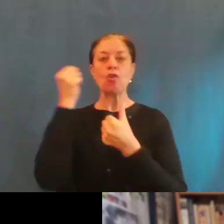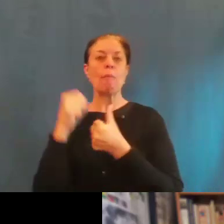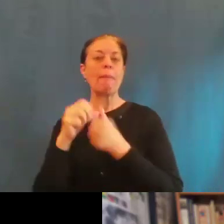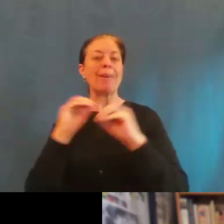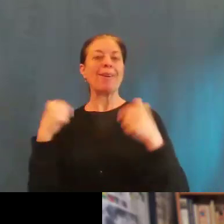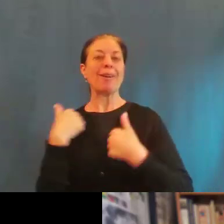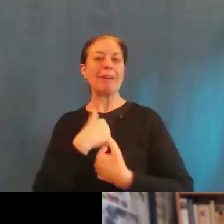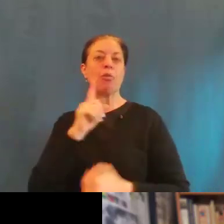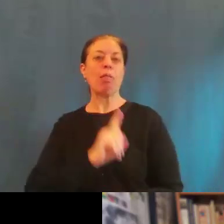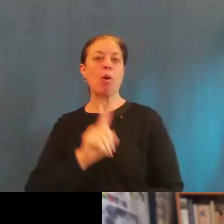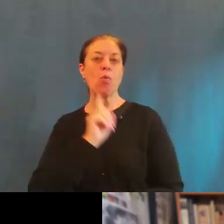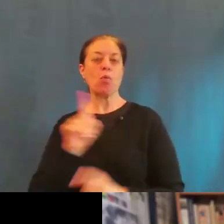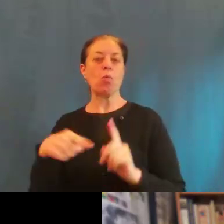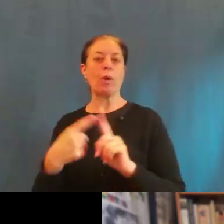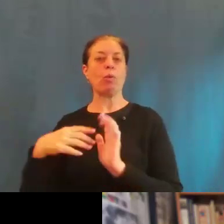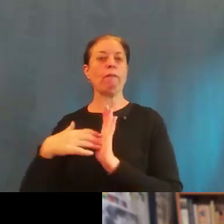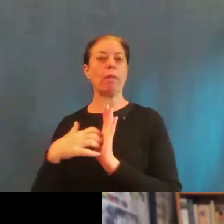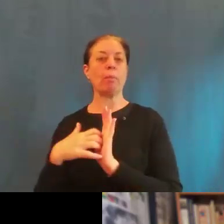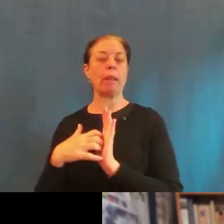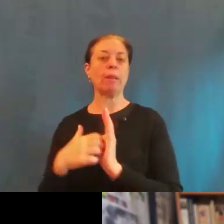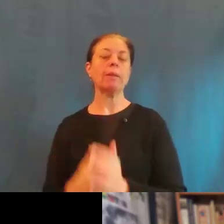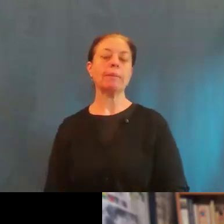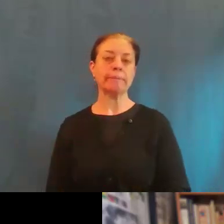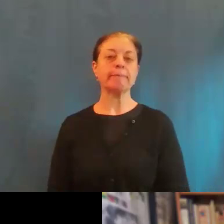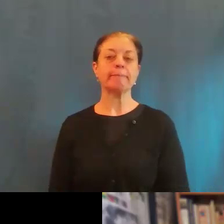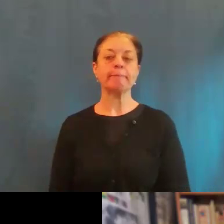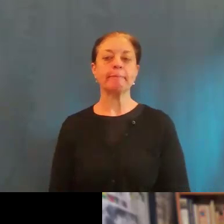us are alone in being vulnerable.